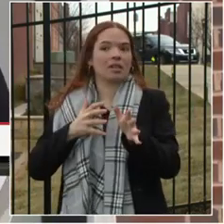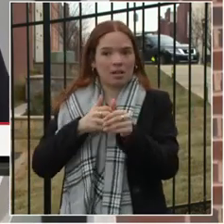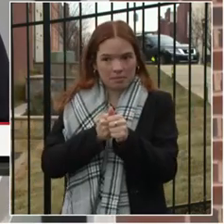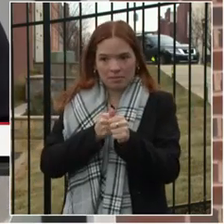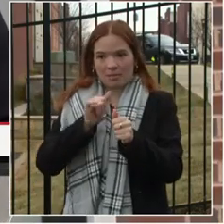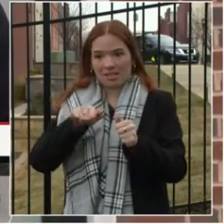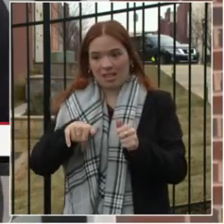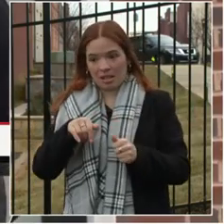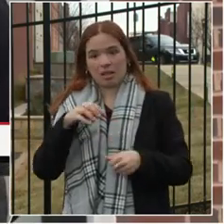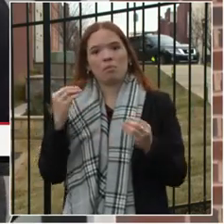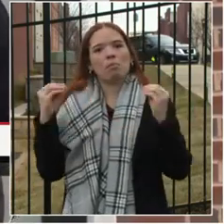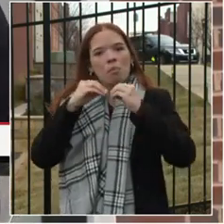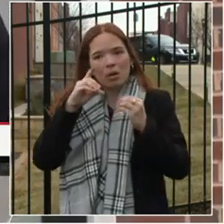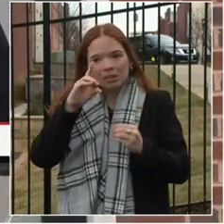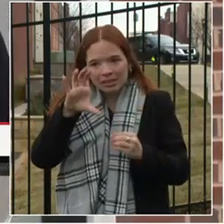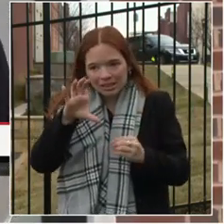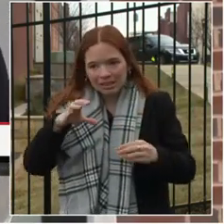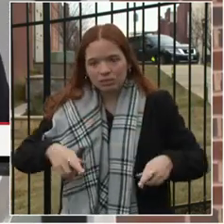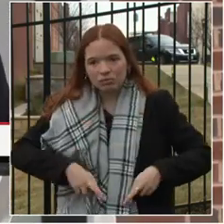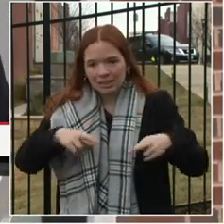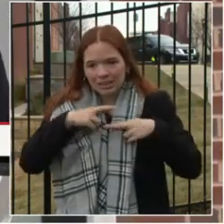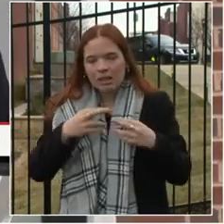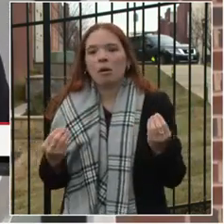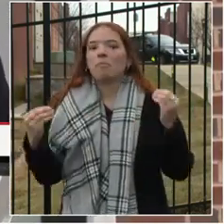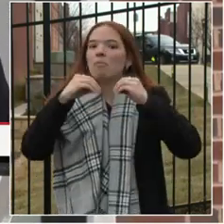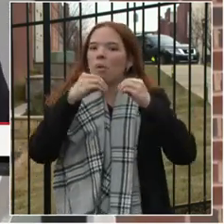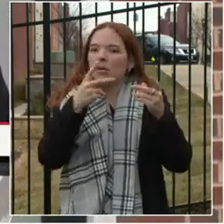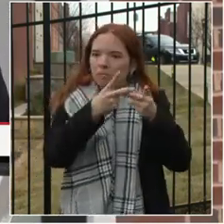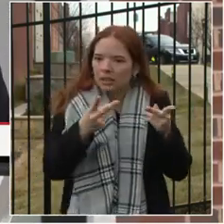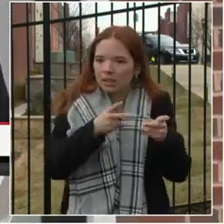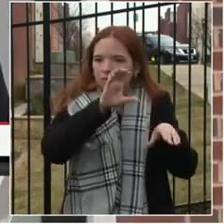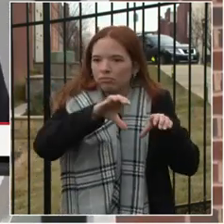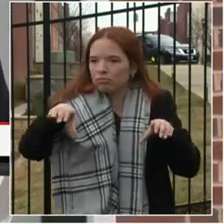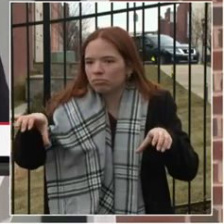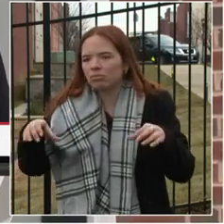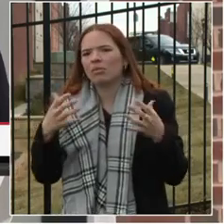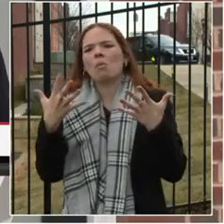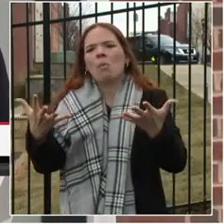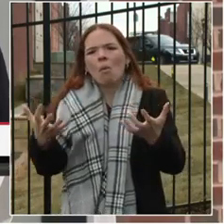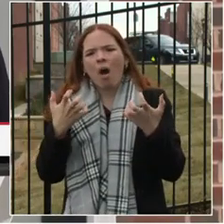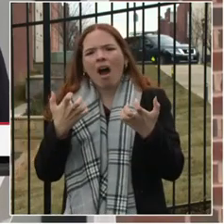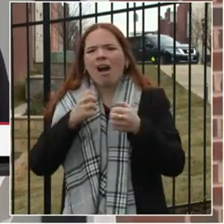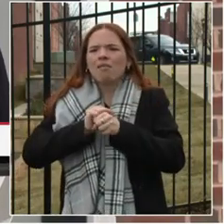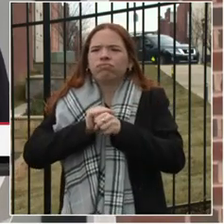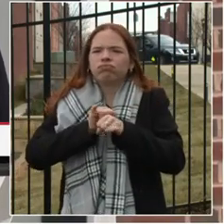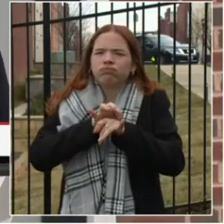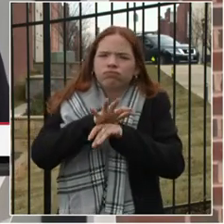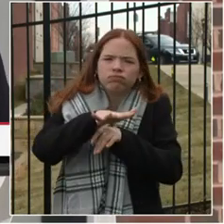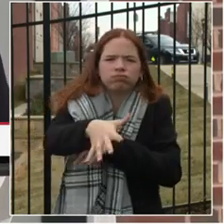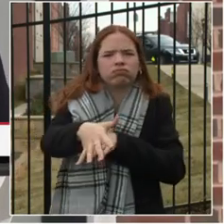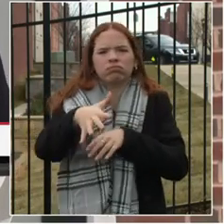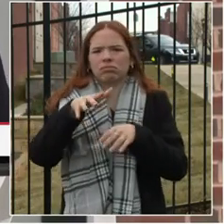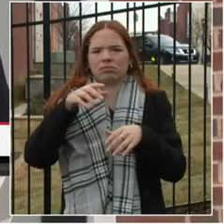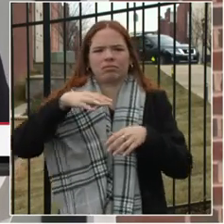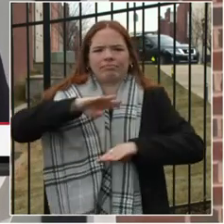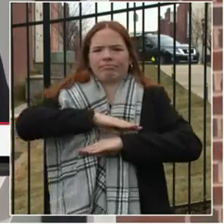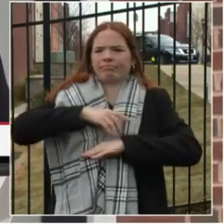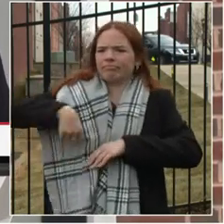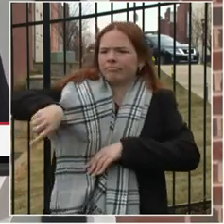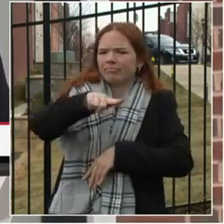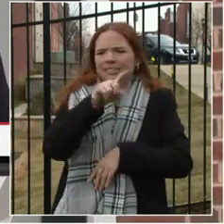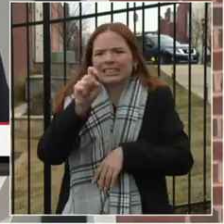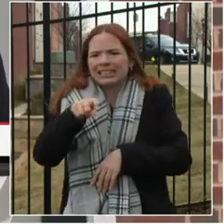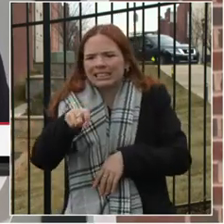sure more neighborhoods are fully amenitized and have all of the amenities that you